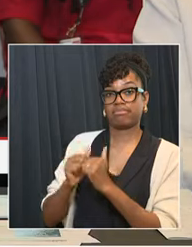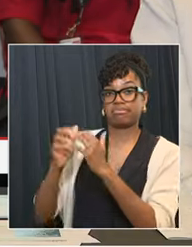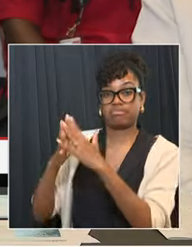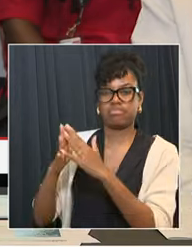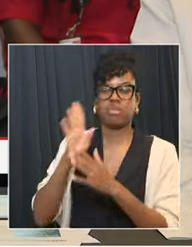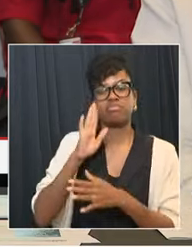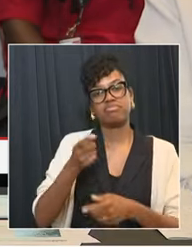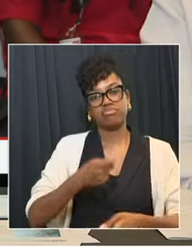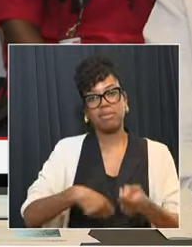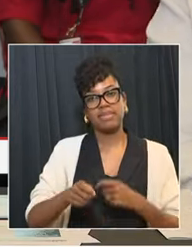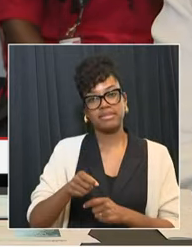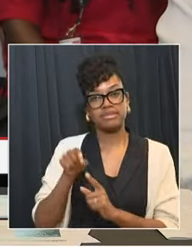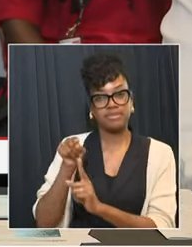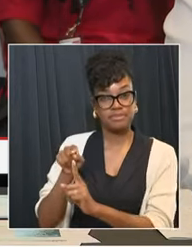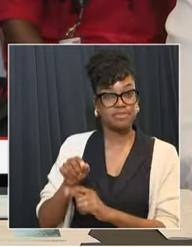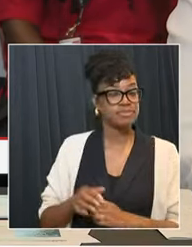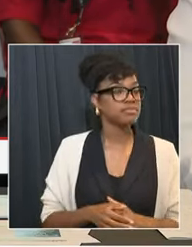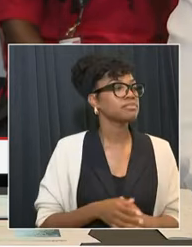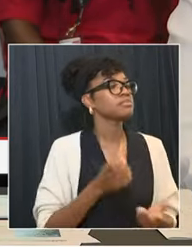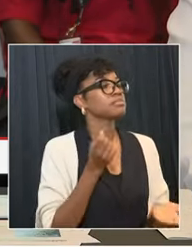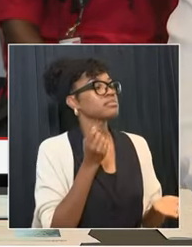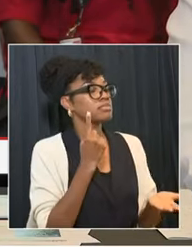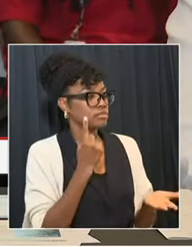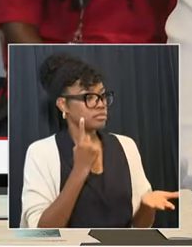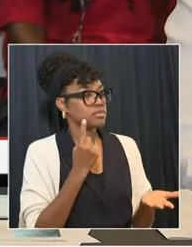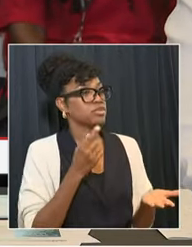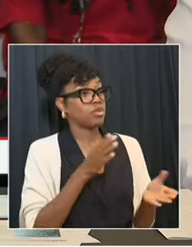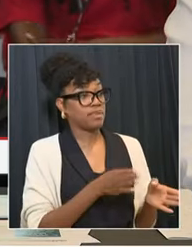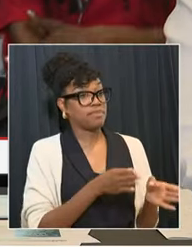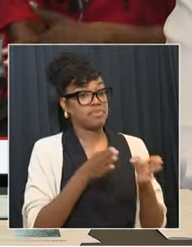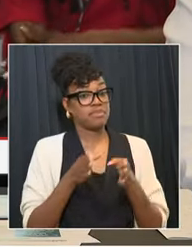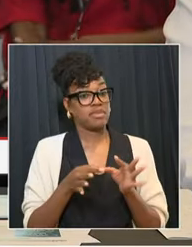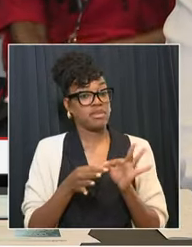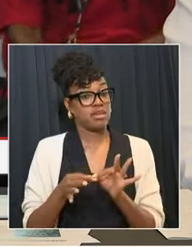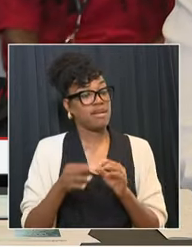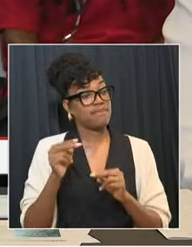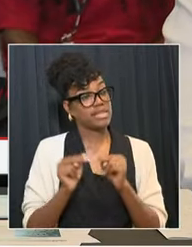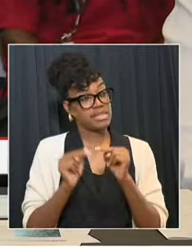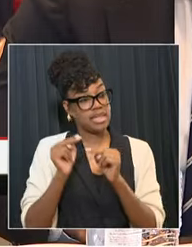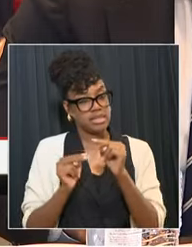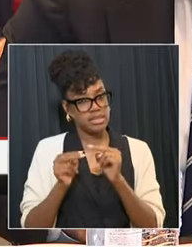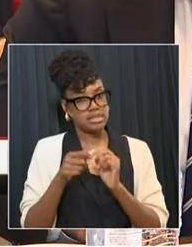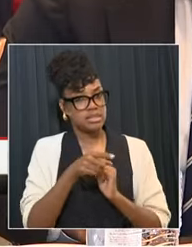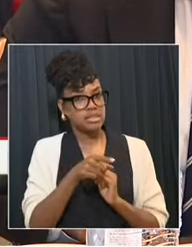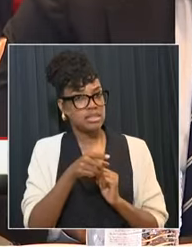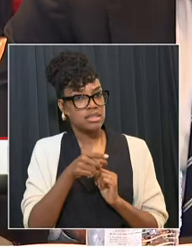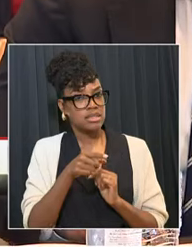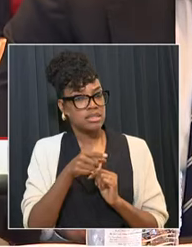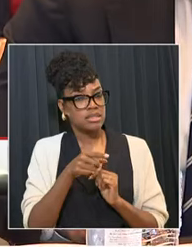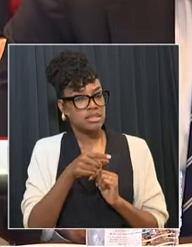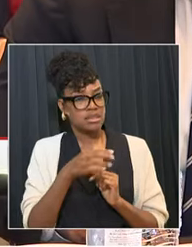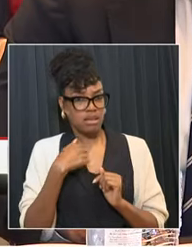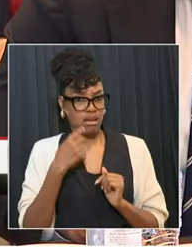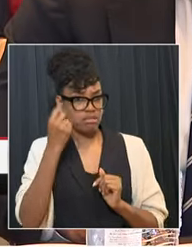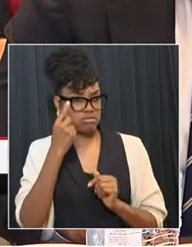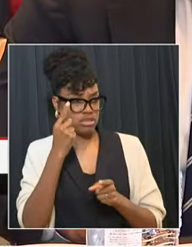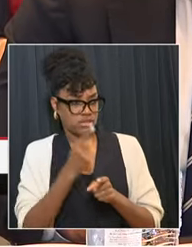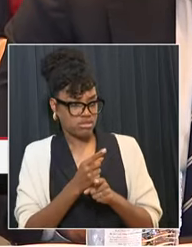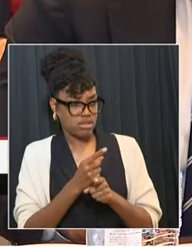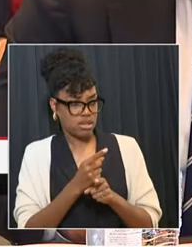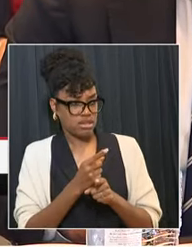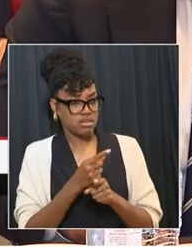Understood. And then for facilities, am I correct in that, I guess, the Greener Government Buildings